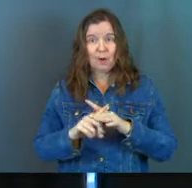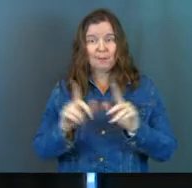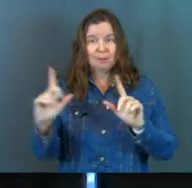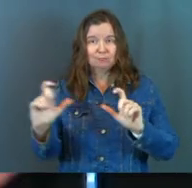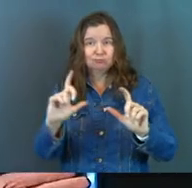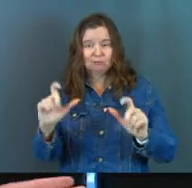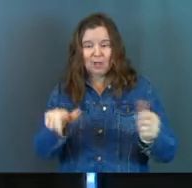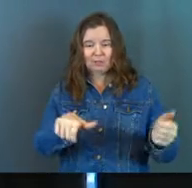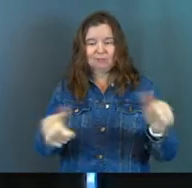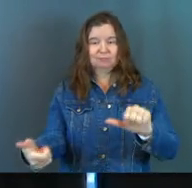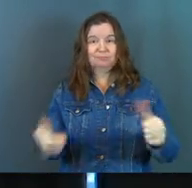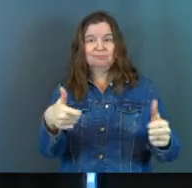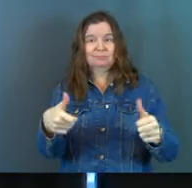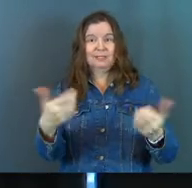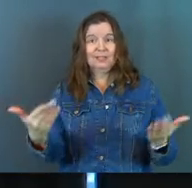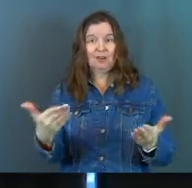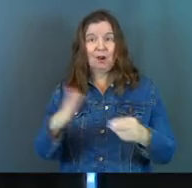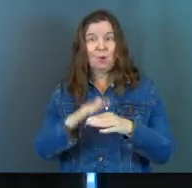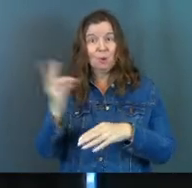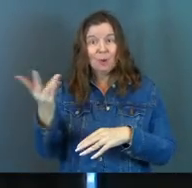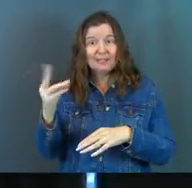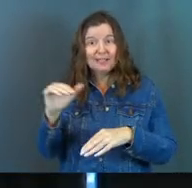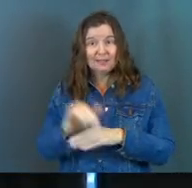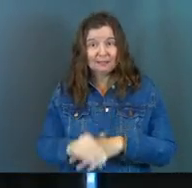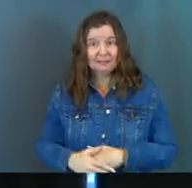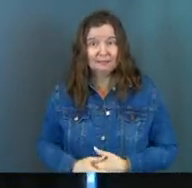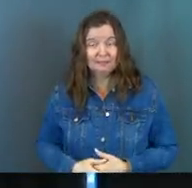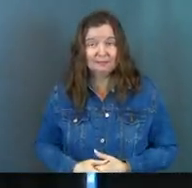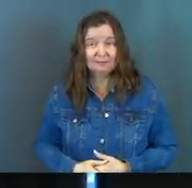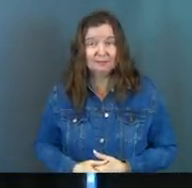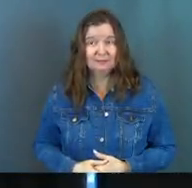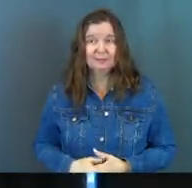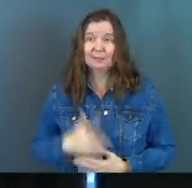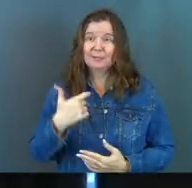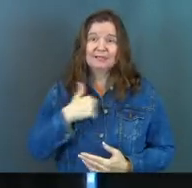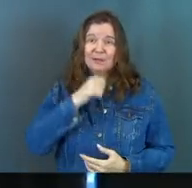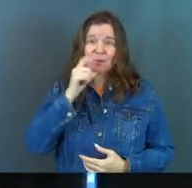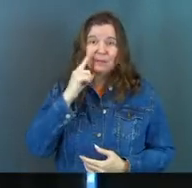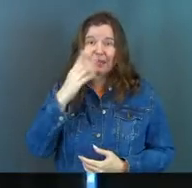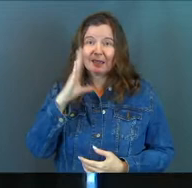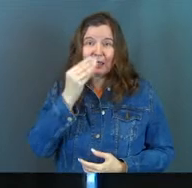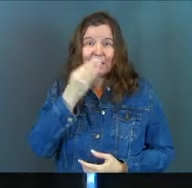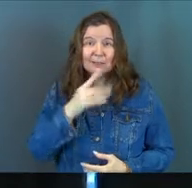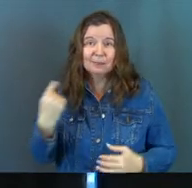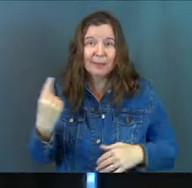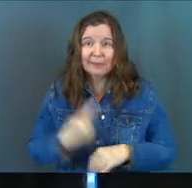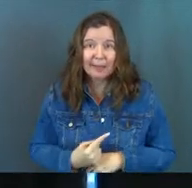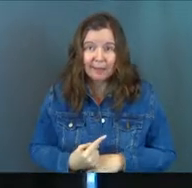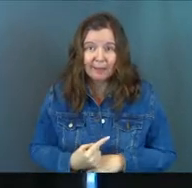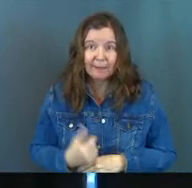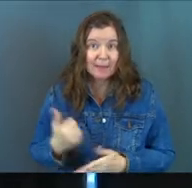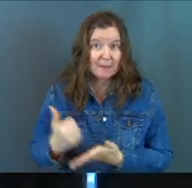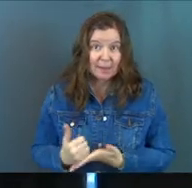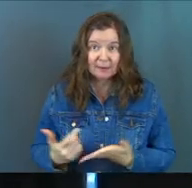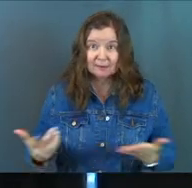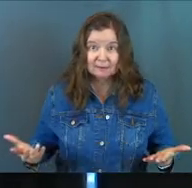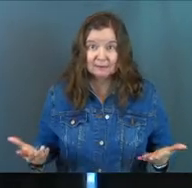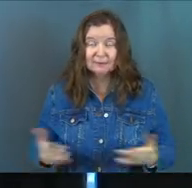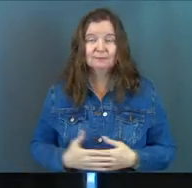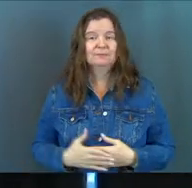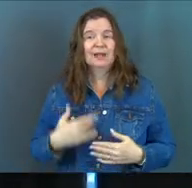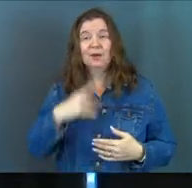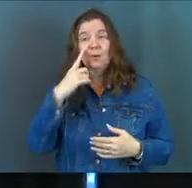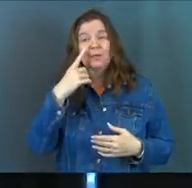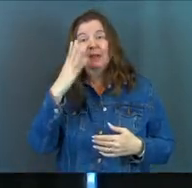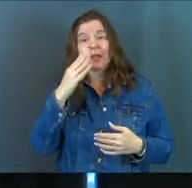took pictures. And she got baptized right there on a Wednesday. Because I don't think God cares about the day. Amen? Amen?